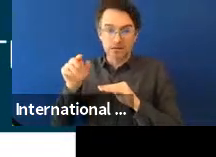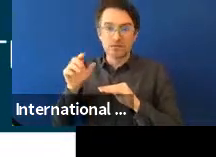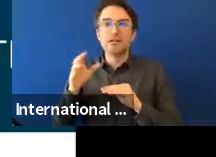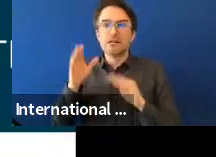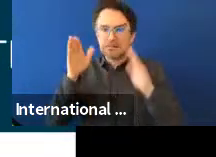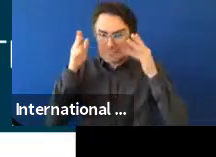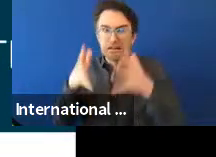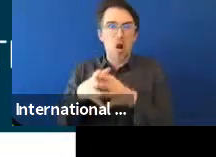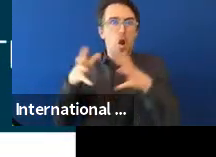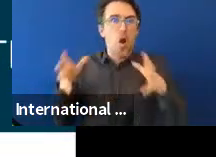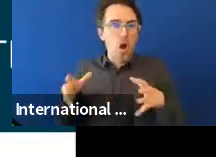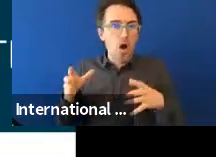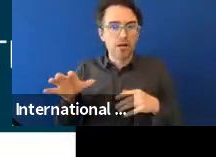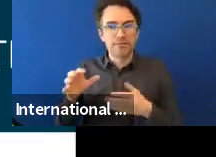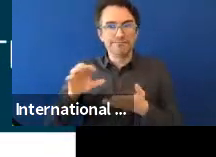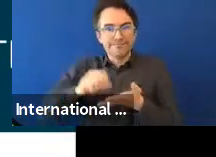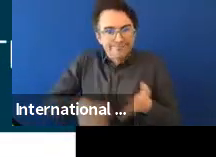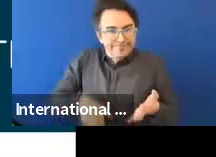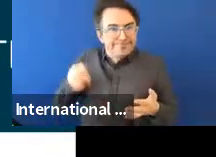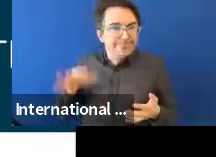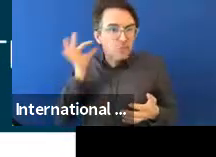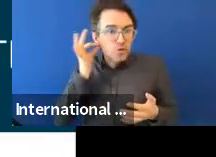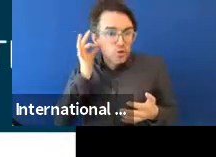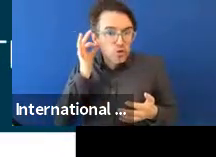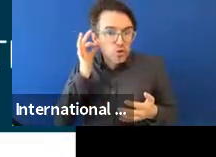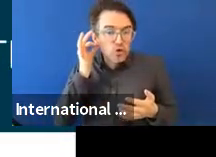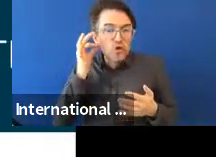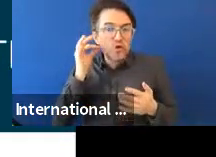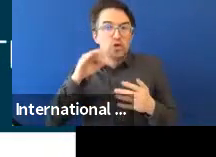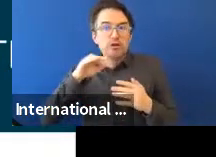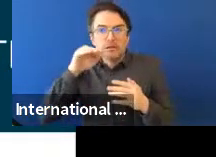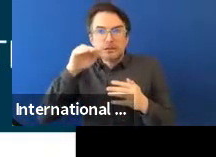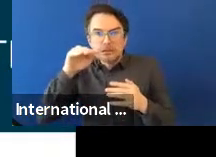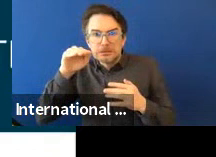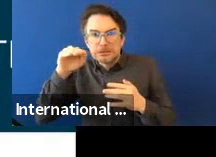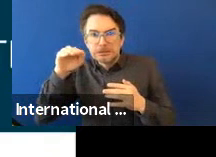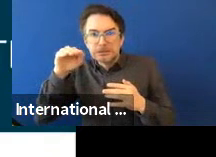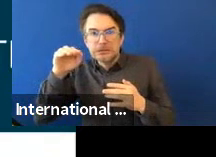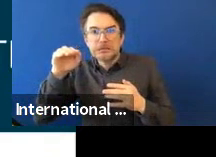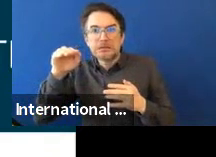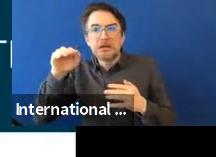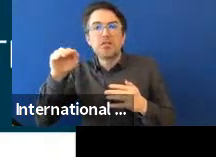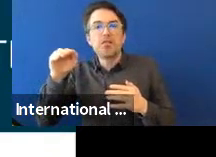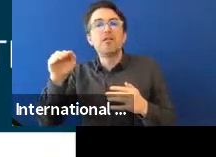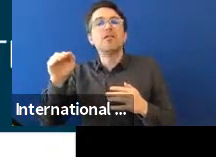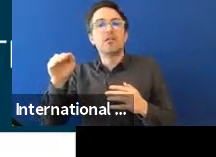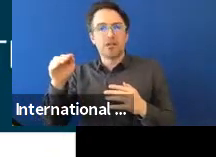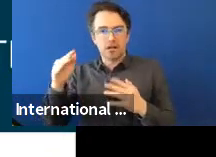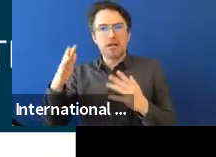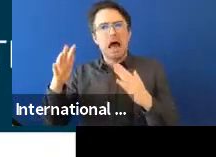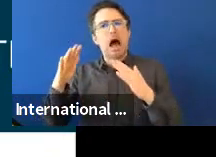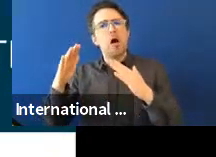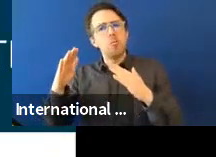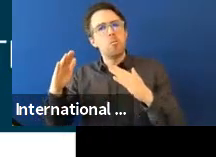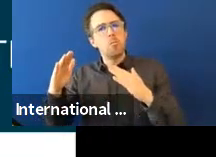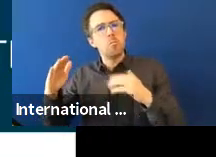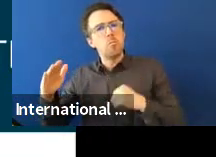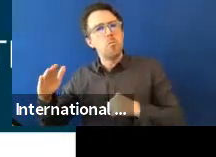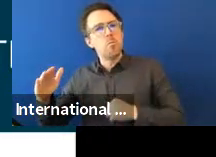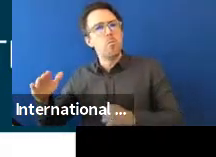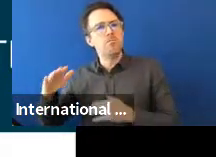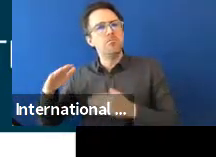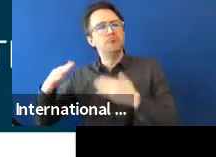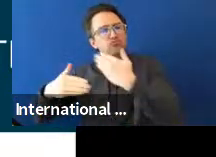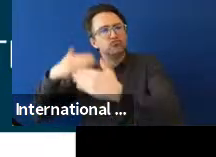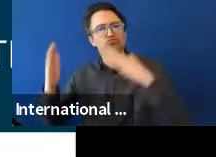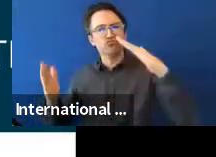years. And finally, there is a slow decline of the proportion of male births back to a normal level.